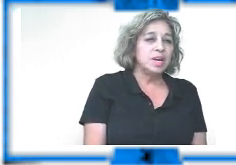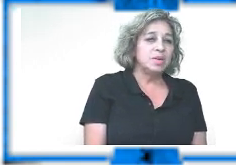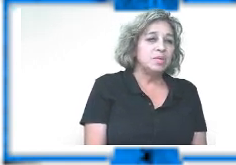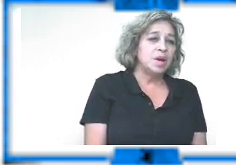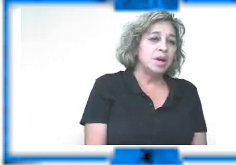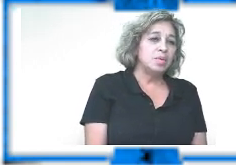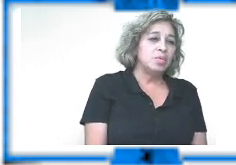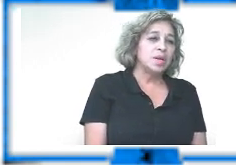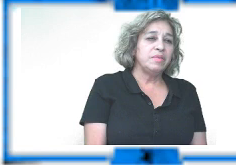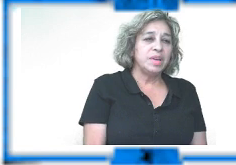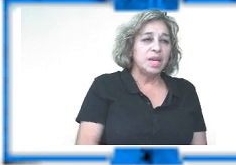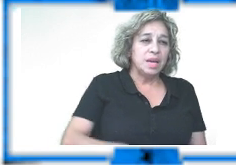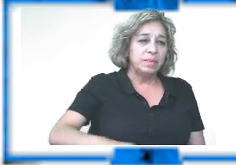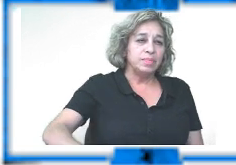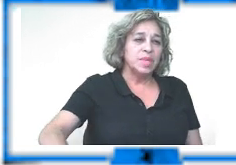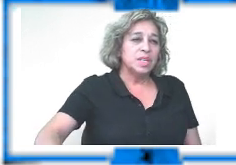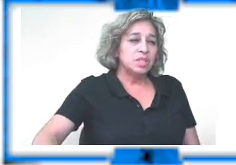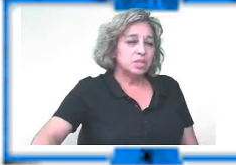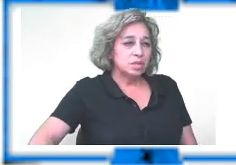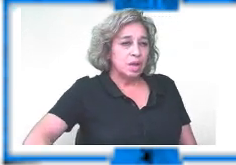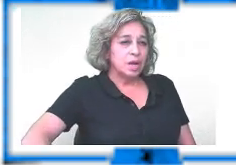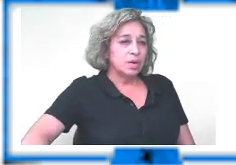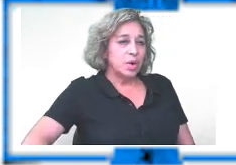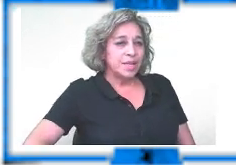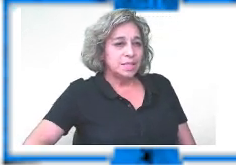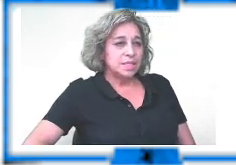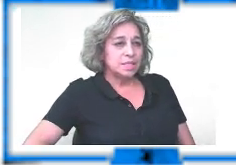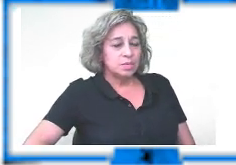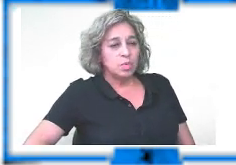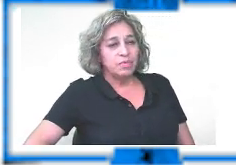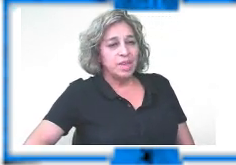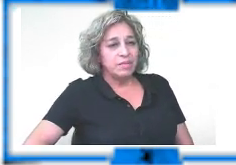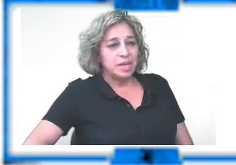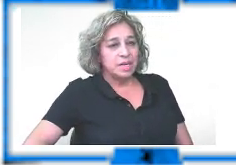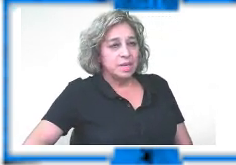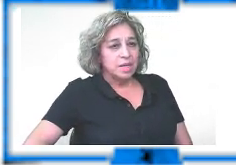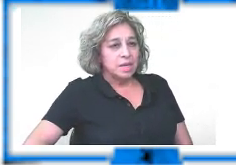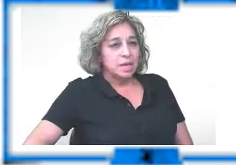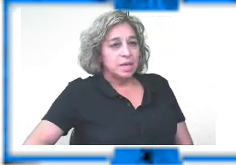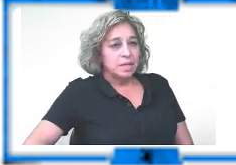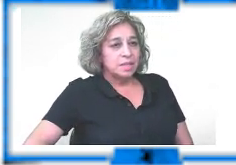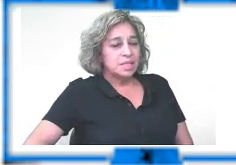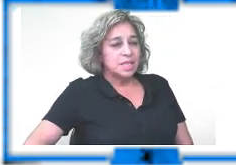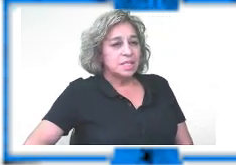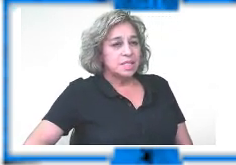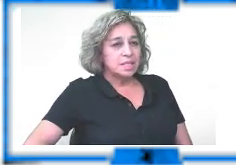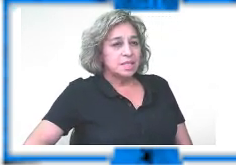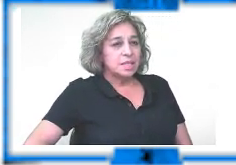So now we're giving grants. We've given